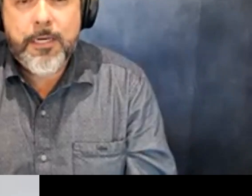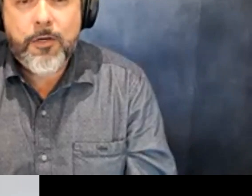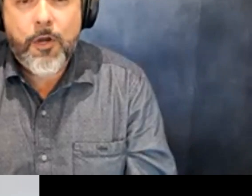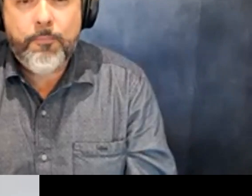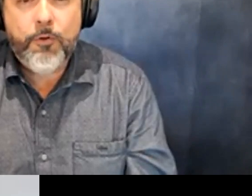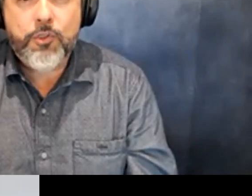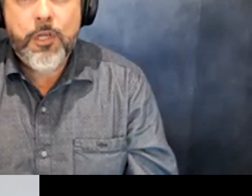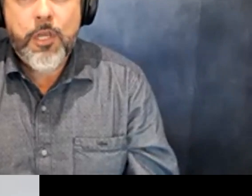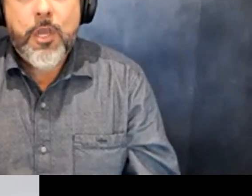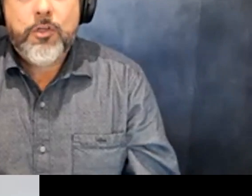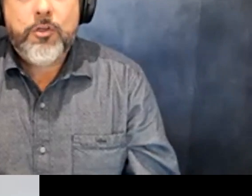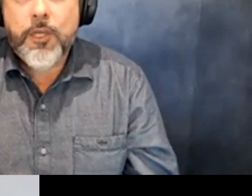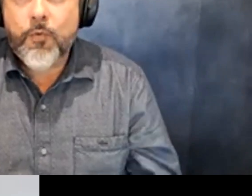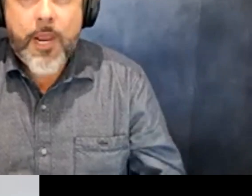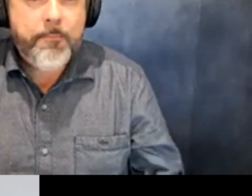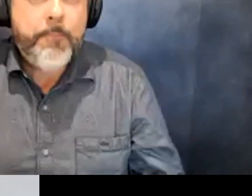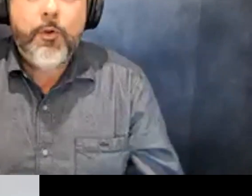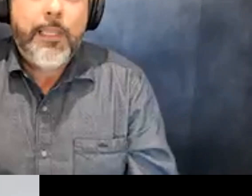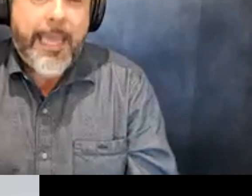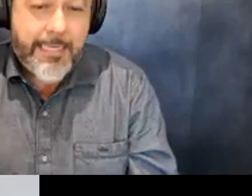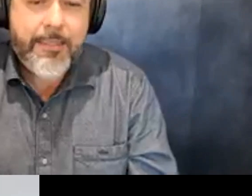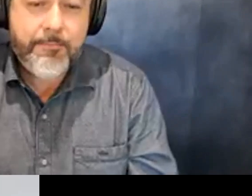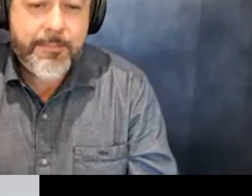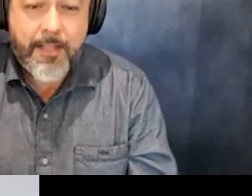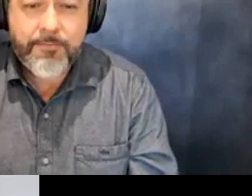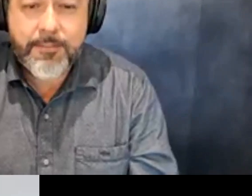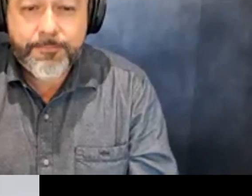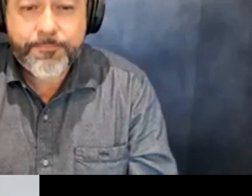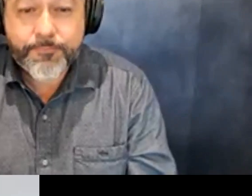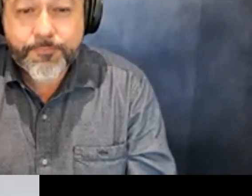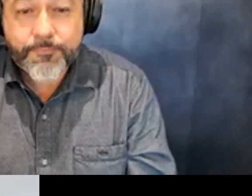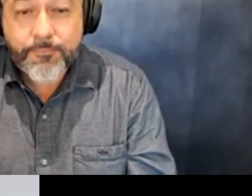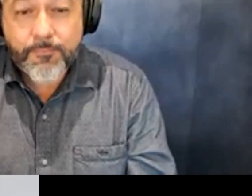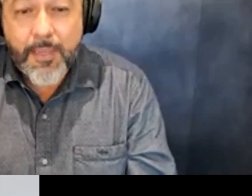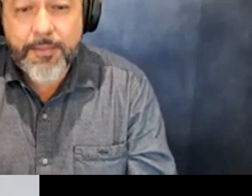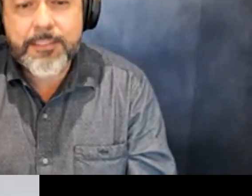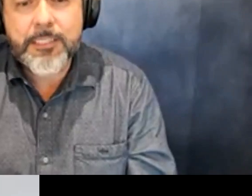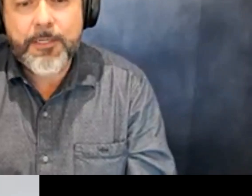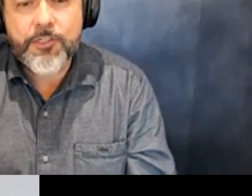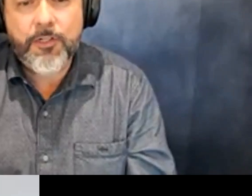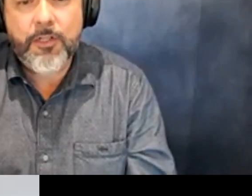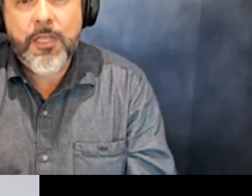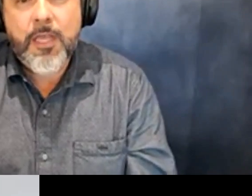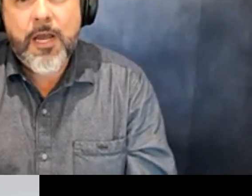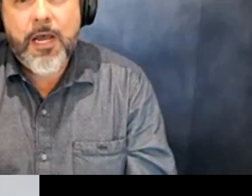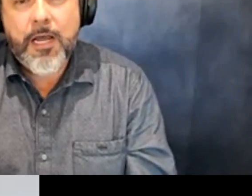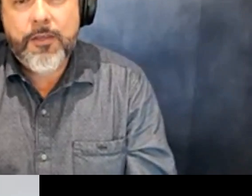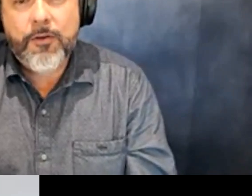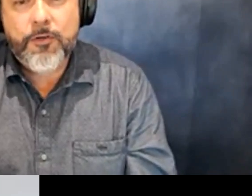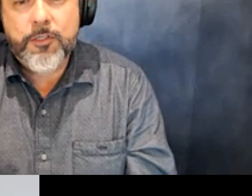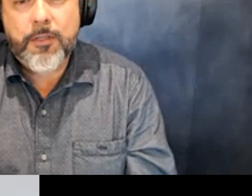person can, approach to be around people like themselves. And it's a special,